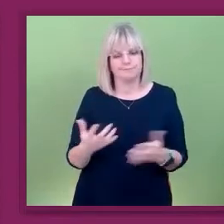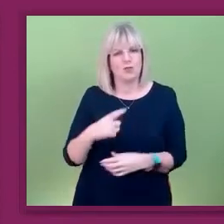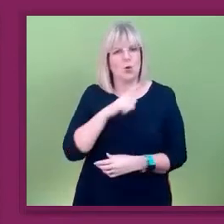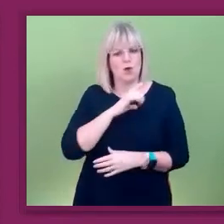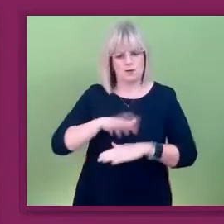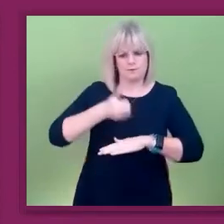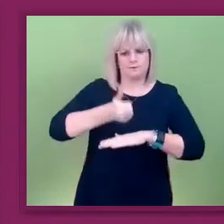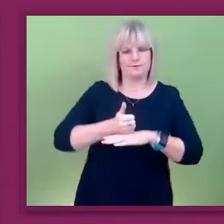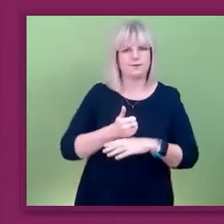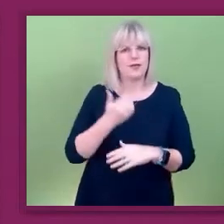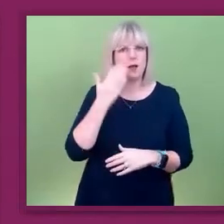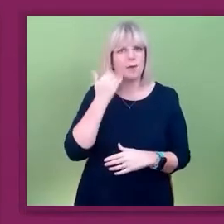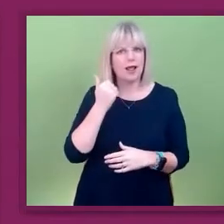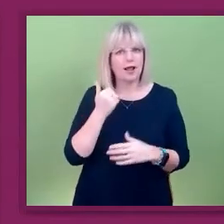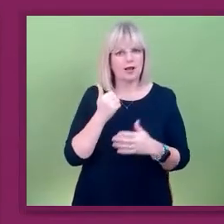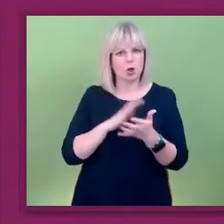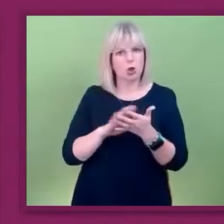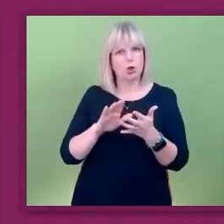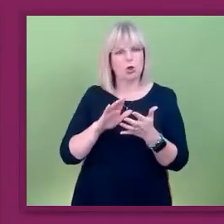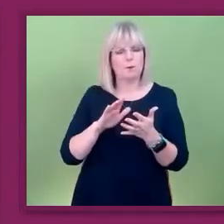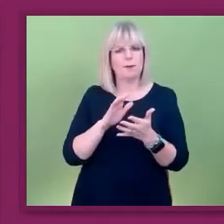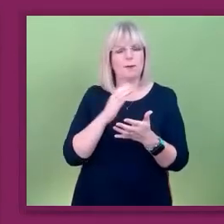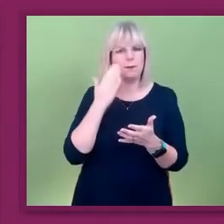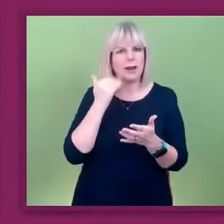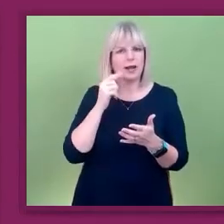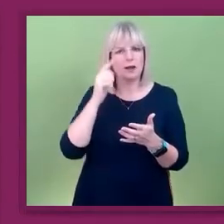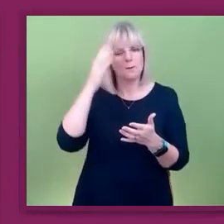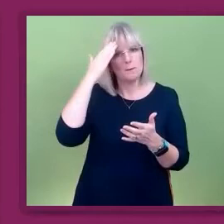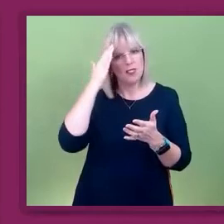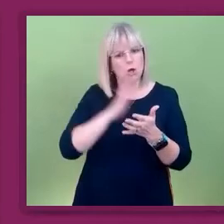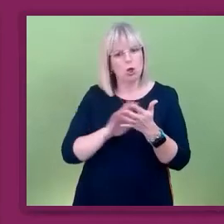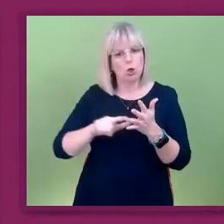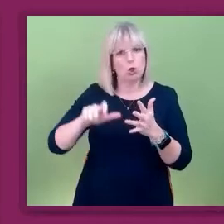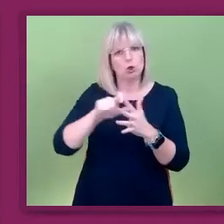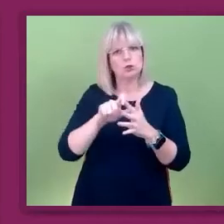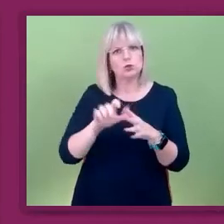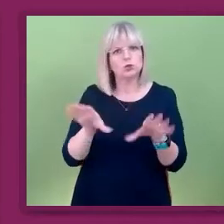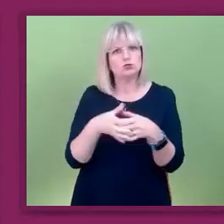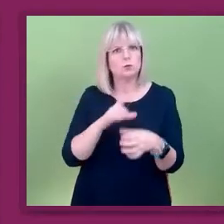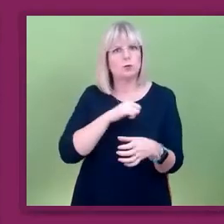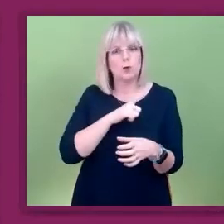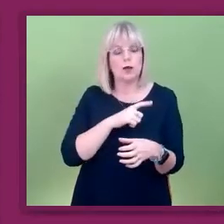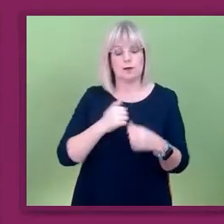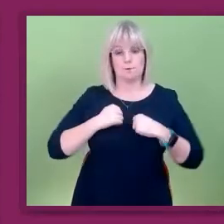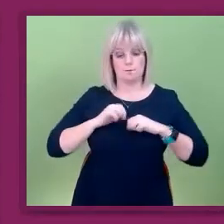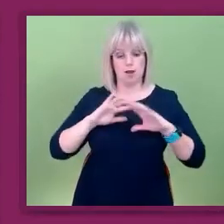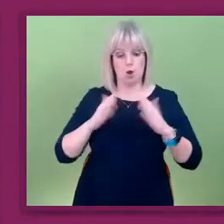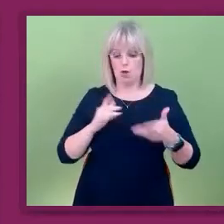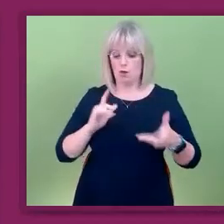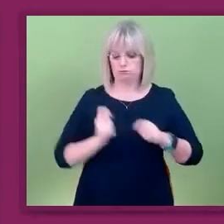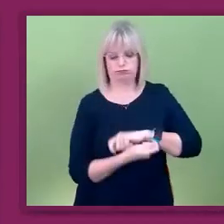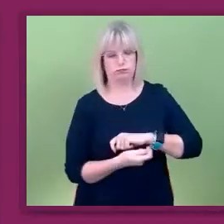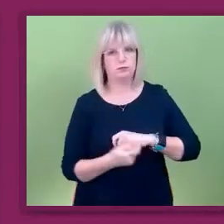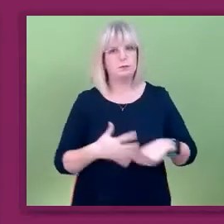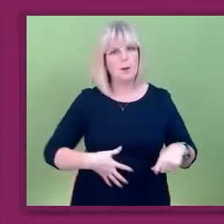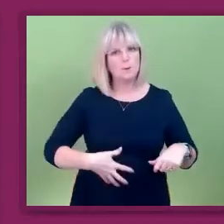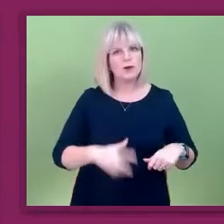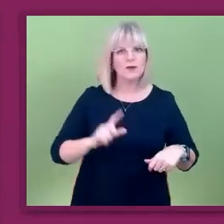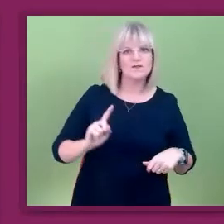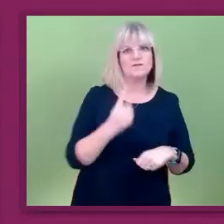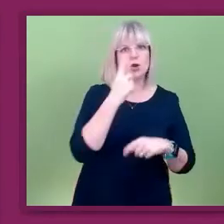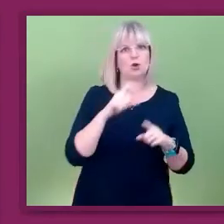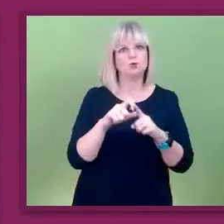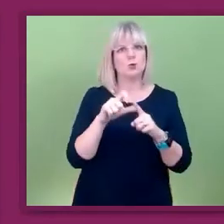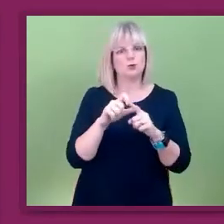my life and my world was changed dramatically. I became pregnant with my first daughter, Zoe, who is a bundle of joy.